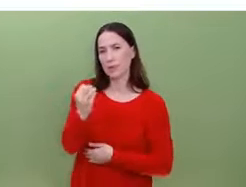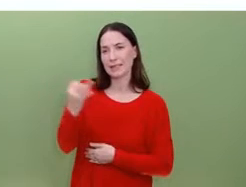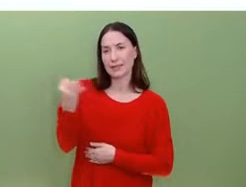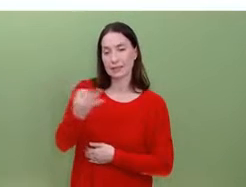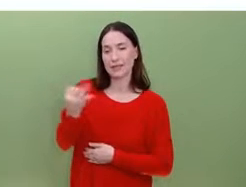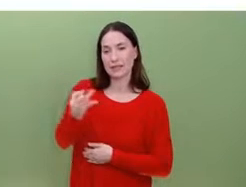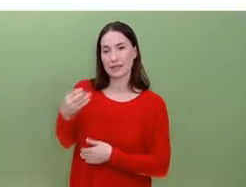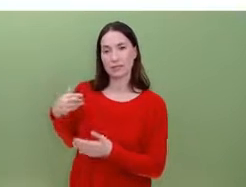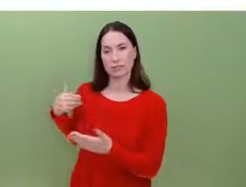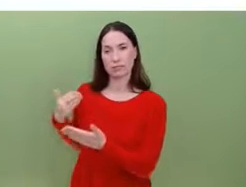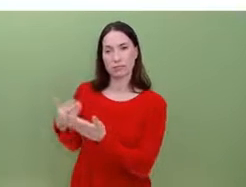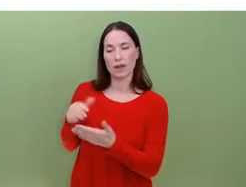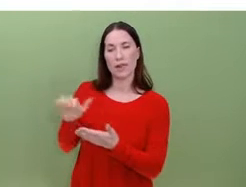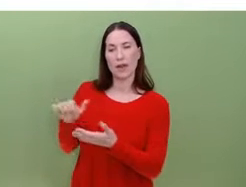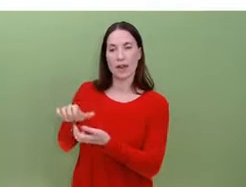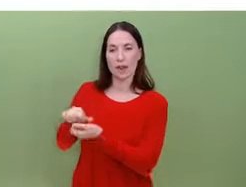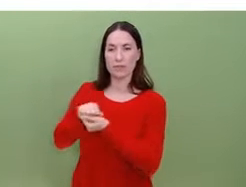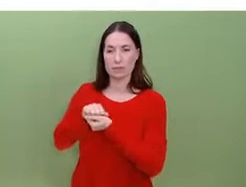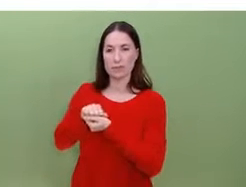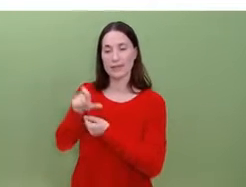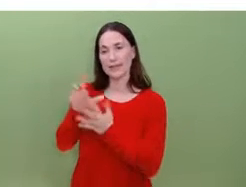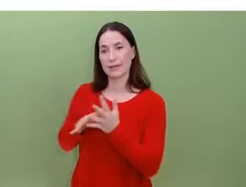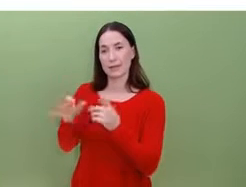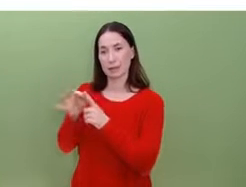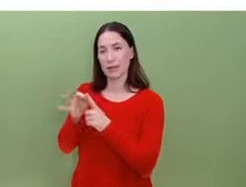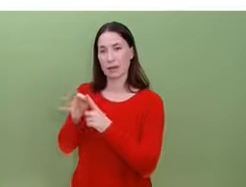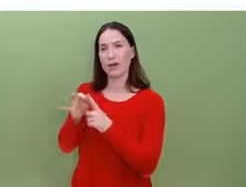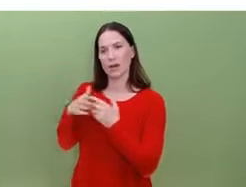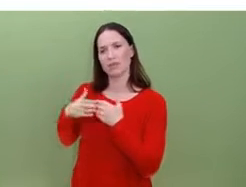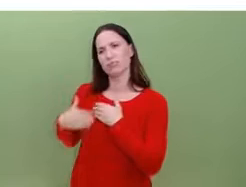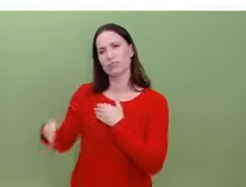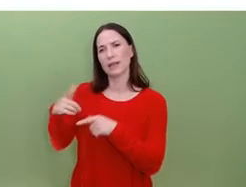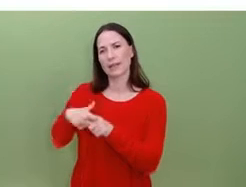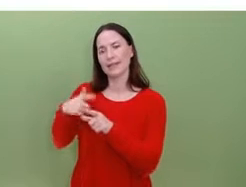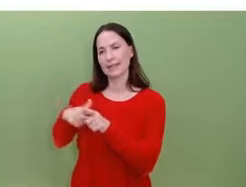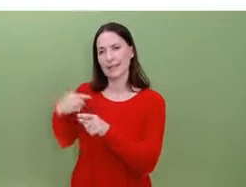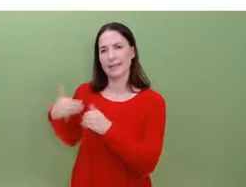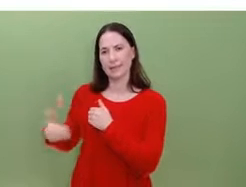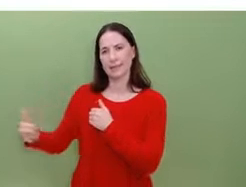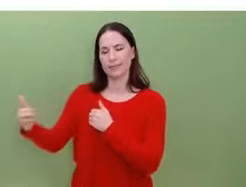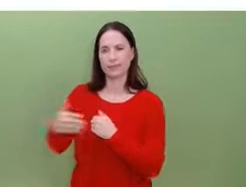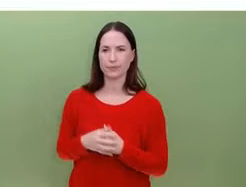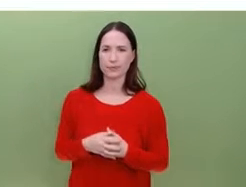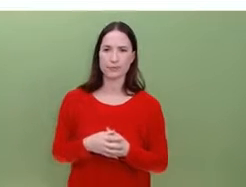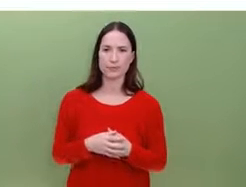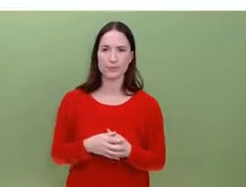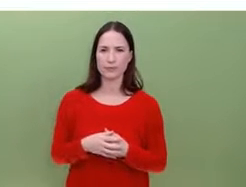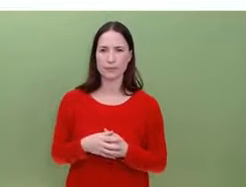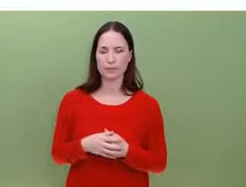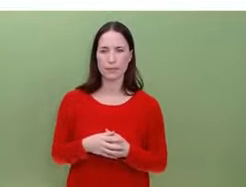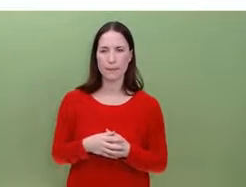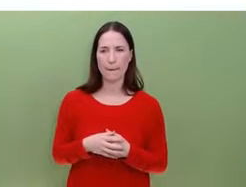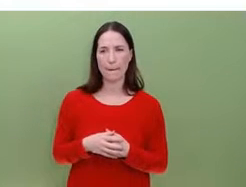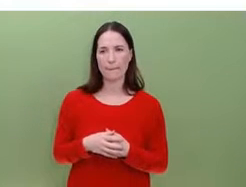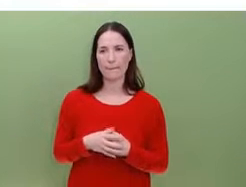And their retention rates of our CWPs are long, are years and years. So that data also